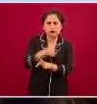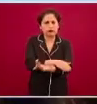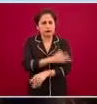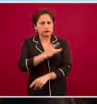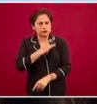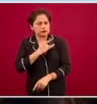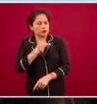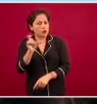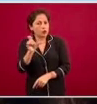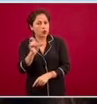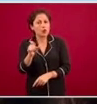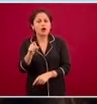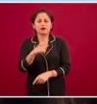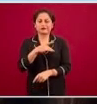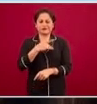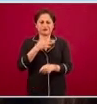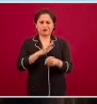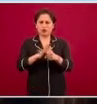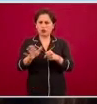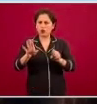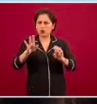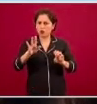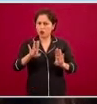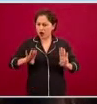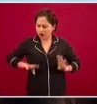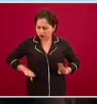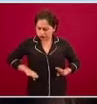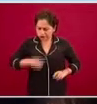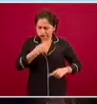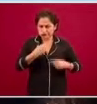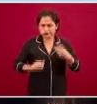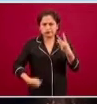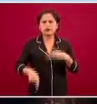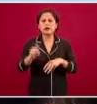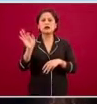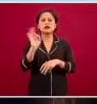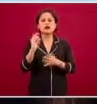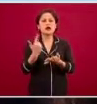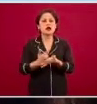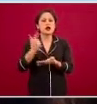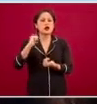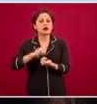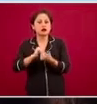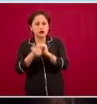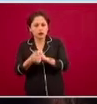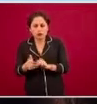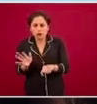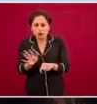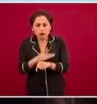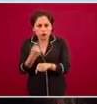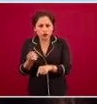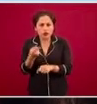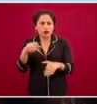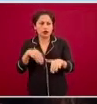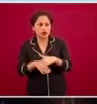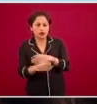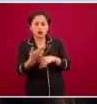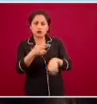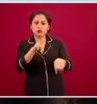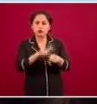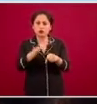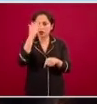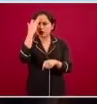vigilance model also contemplates aspects such as comorbidity, whether they are smokers, whether they have hypertension,